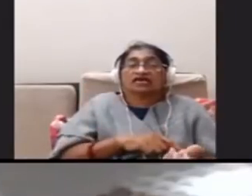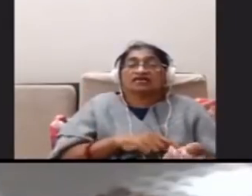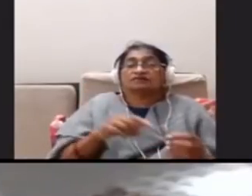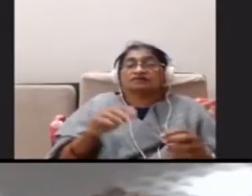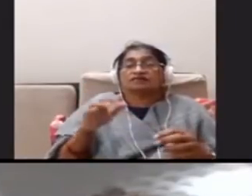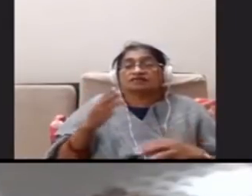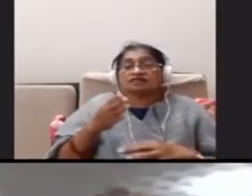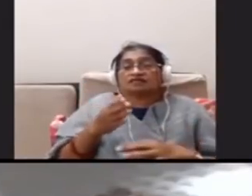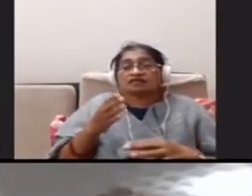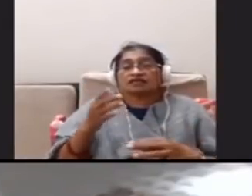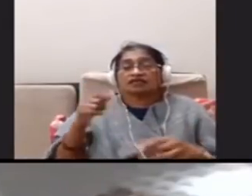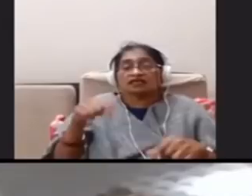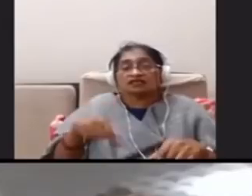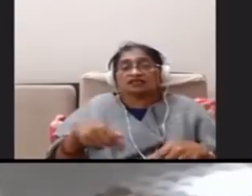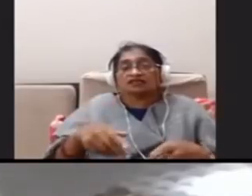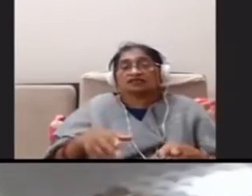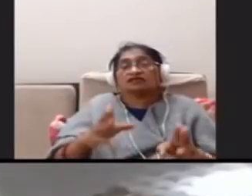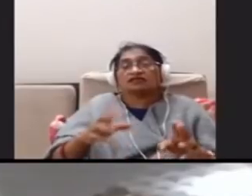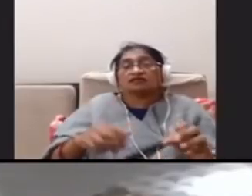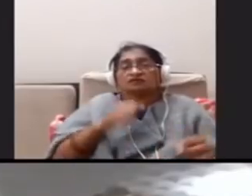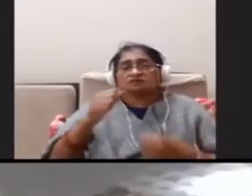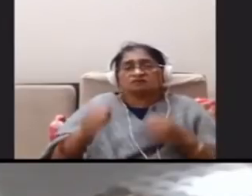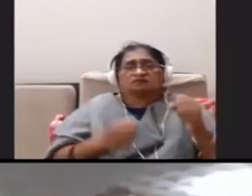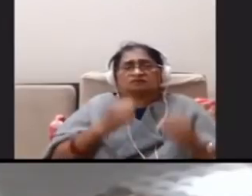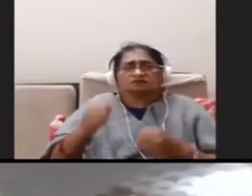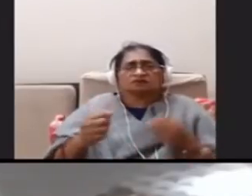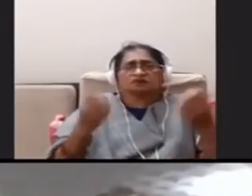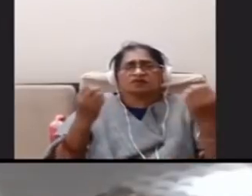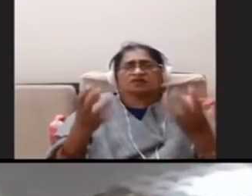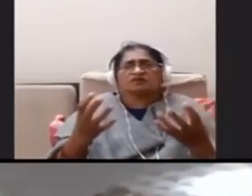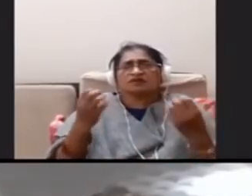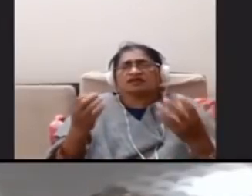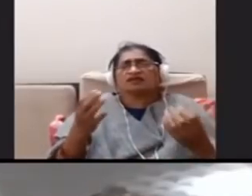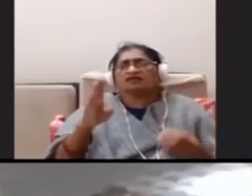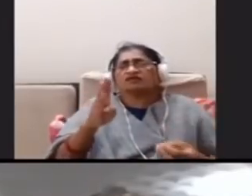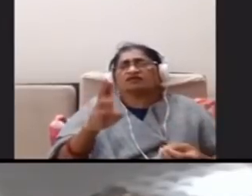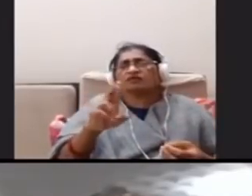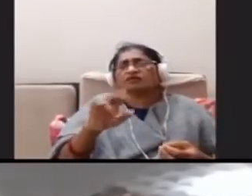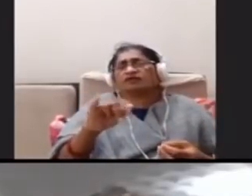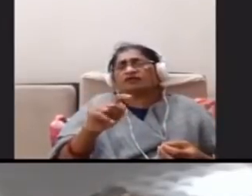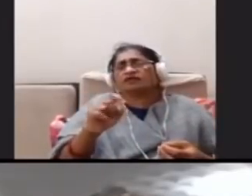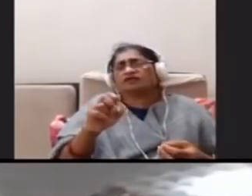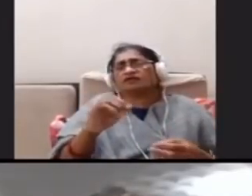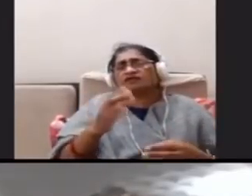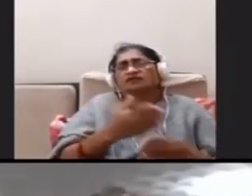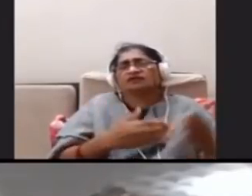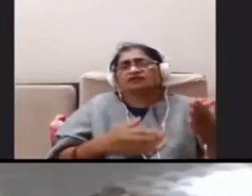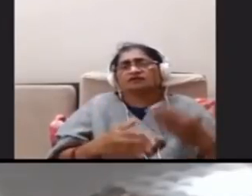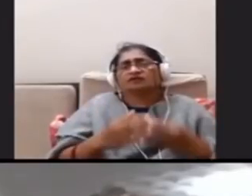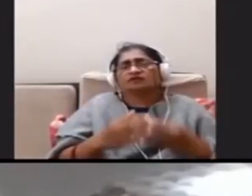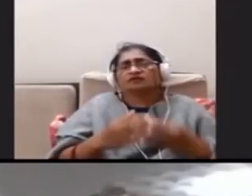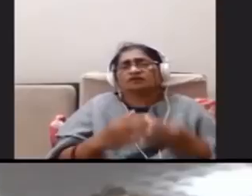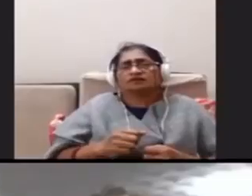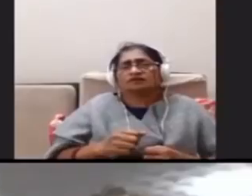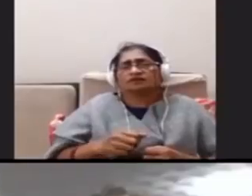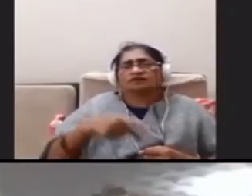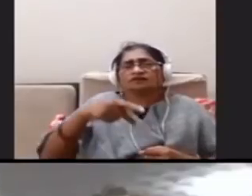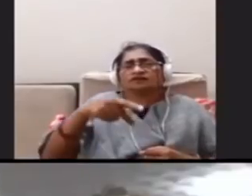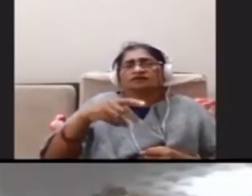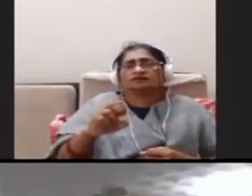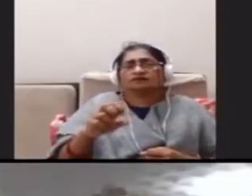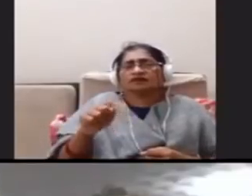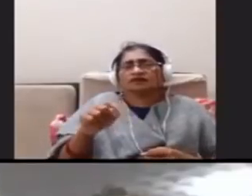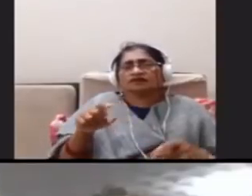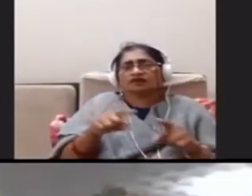this process, he has also raised a lot of money for the British Sports Association for the Disabled. Peter was also a